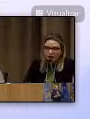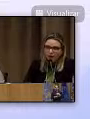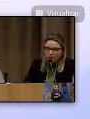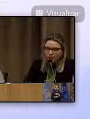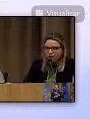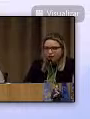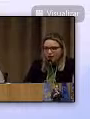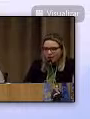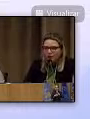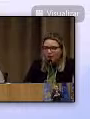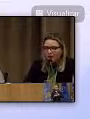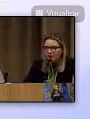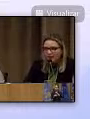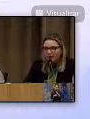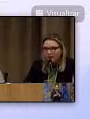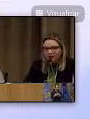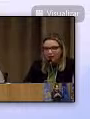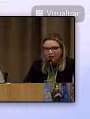to.